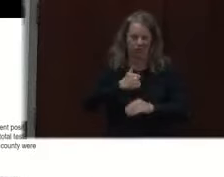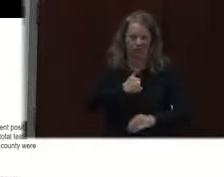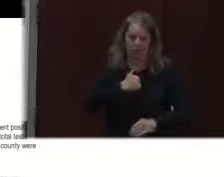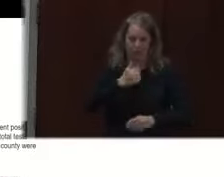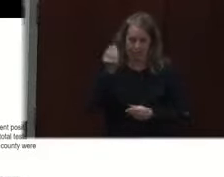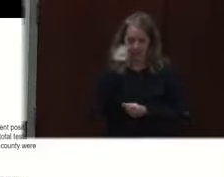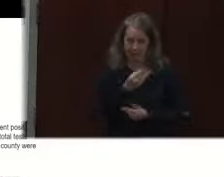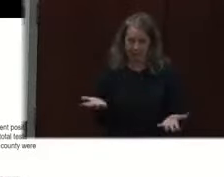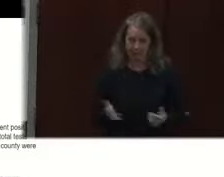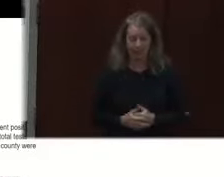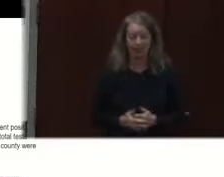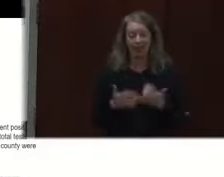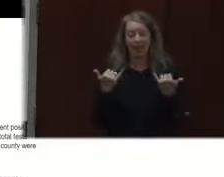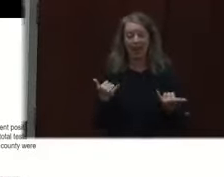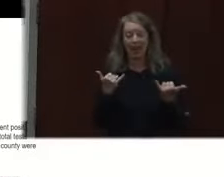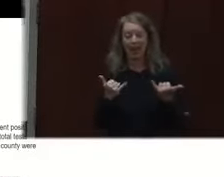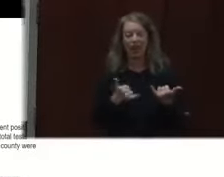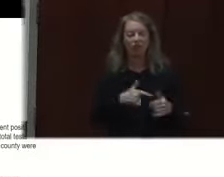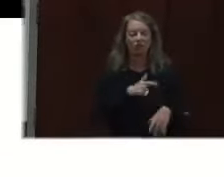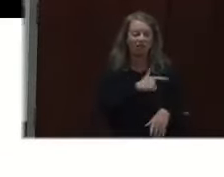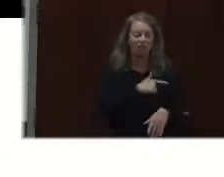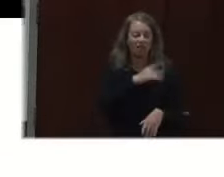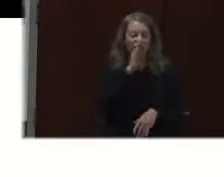is not the time to let our guard down.